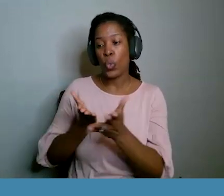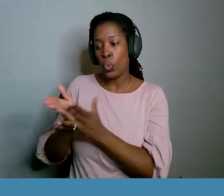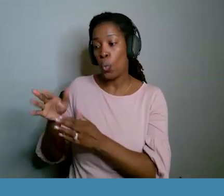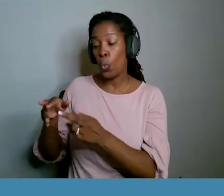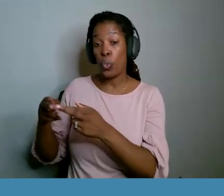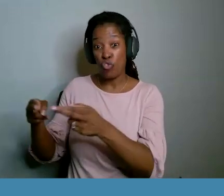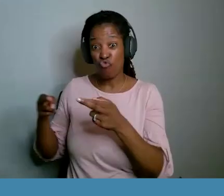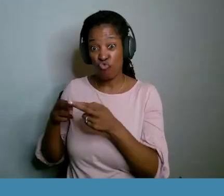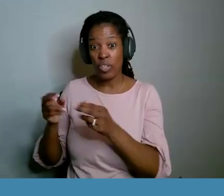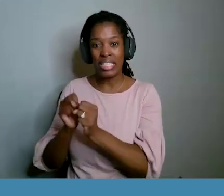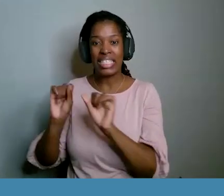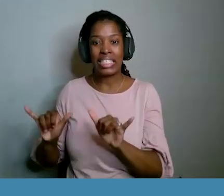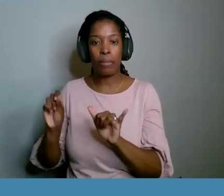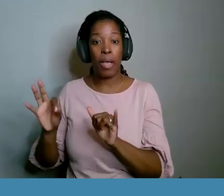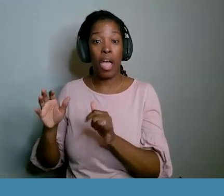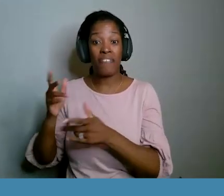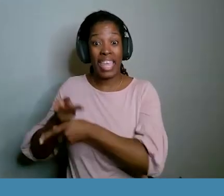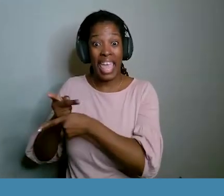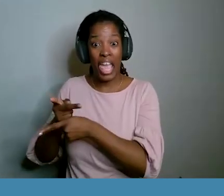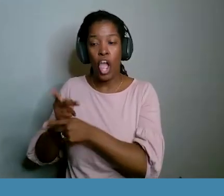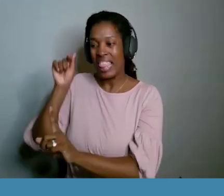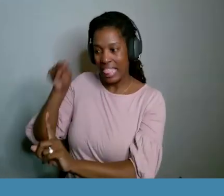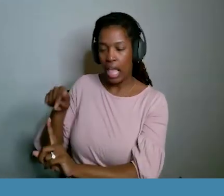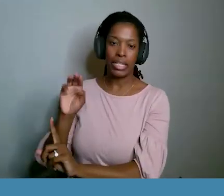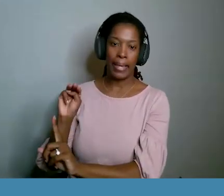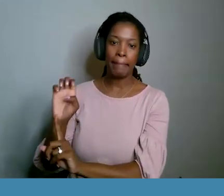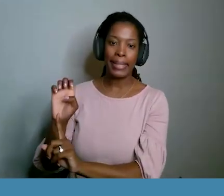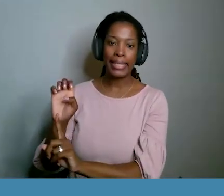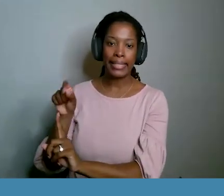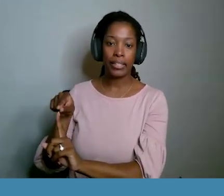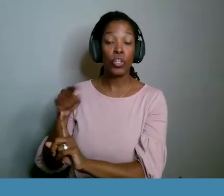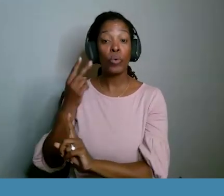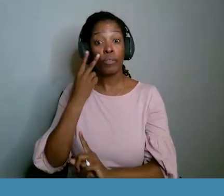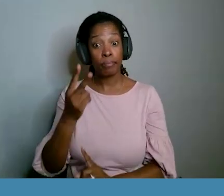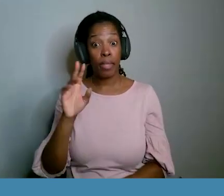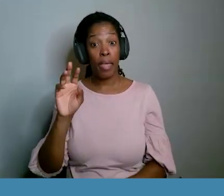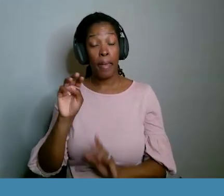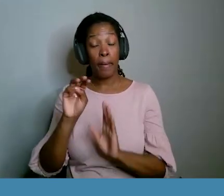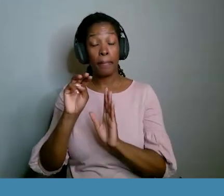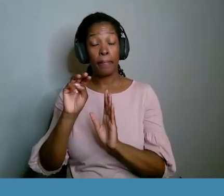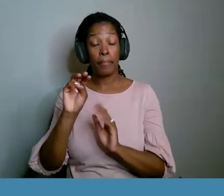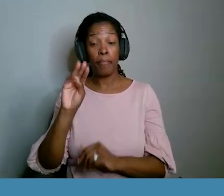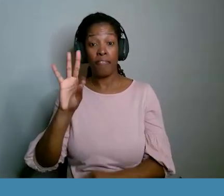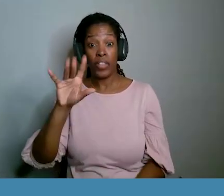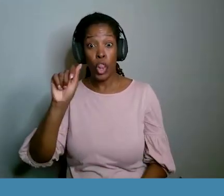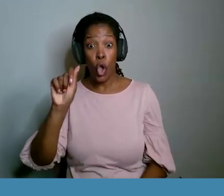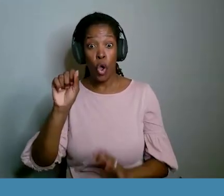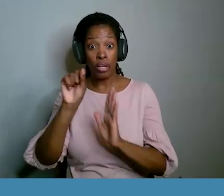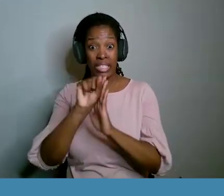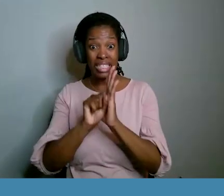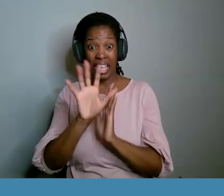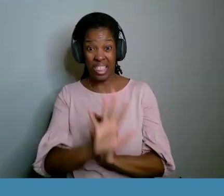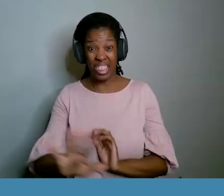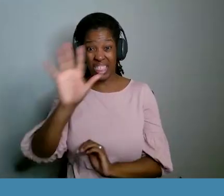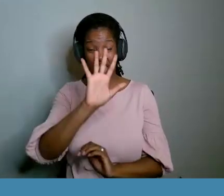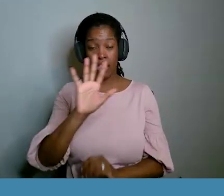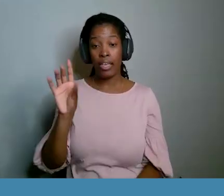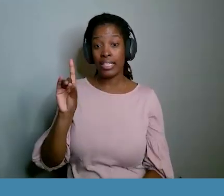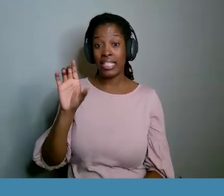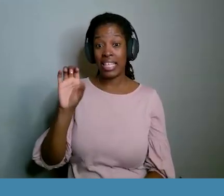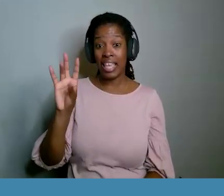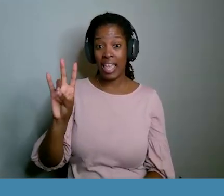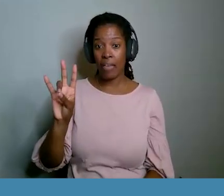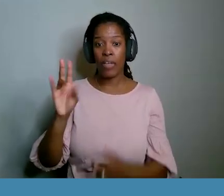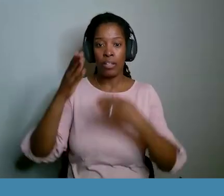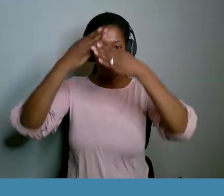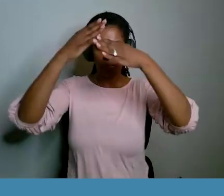the MEs. So they're regional systems of care. So when you look at the map of Florida, DCF splits it into 7 regions, and each region has